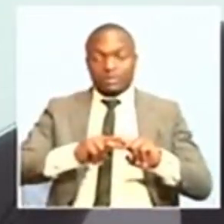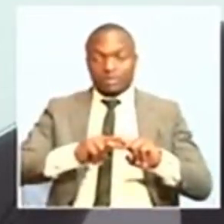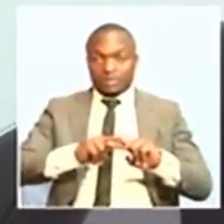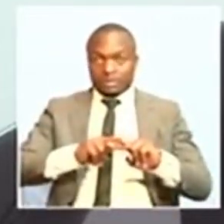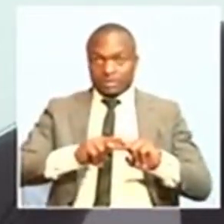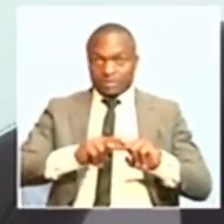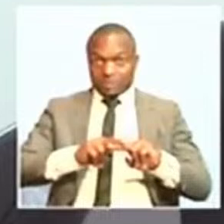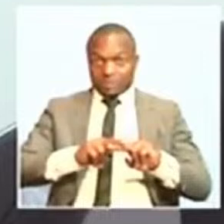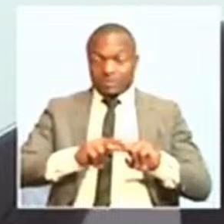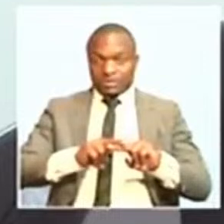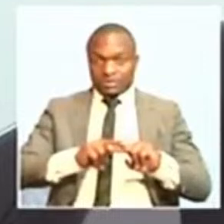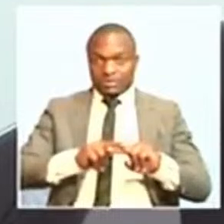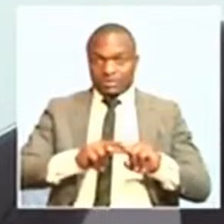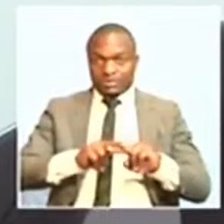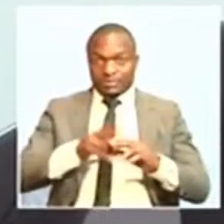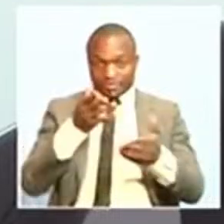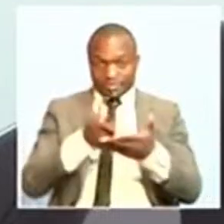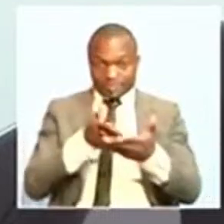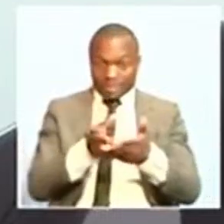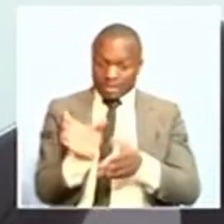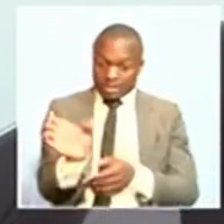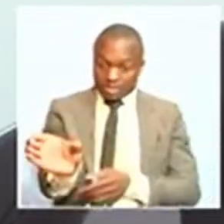industry. However, arguably,